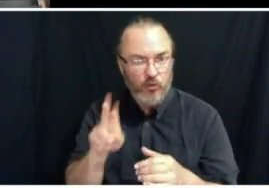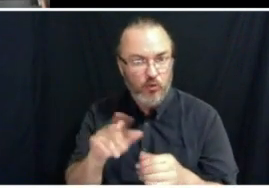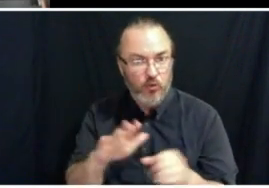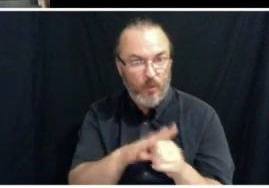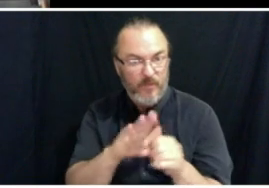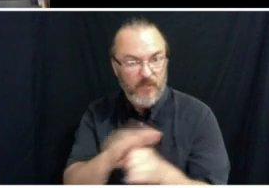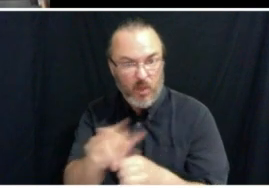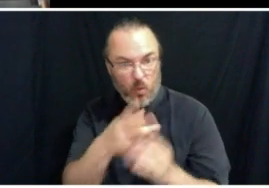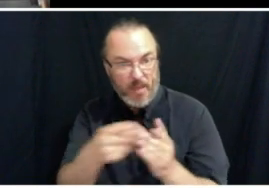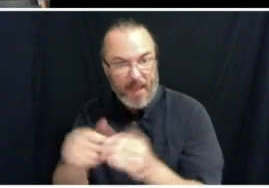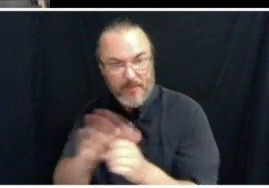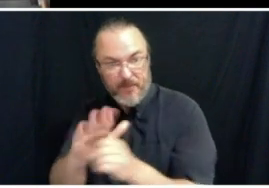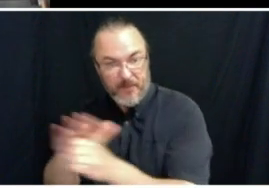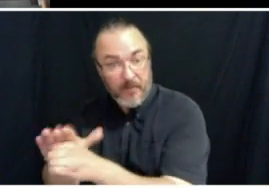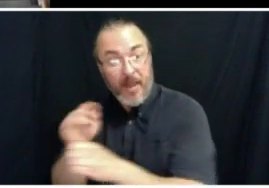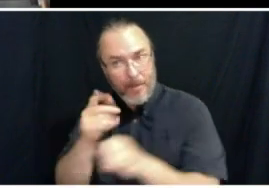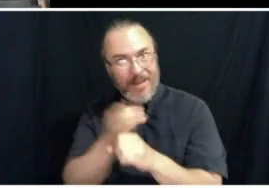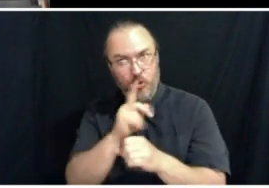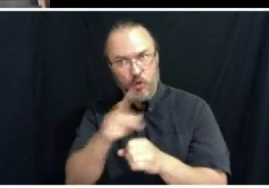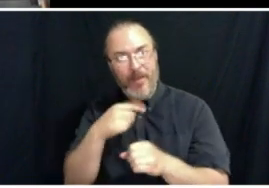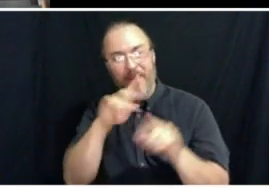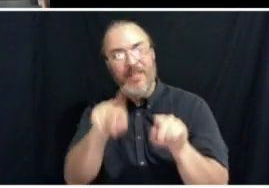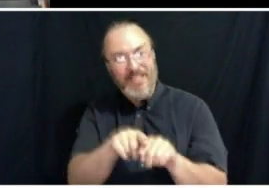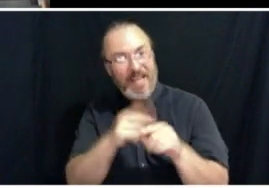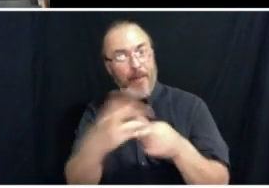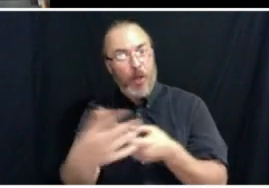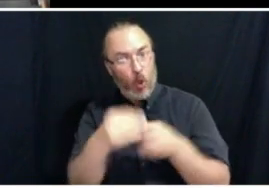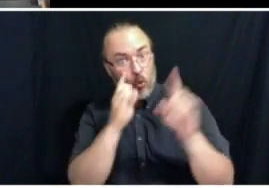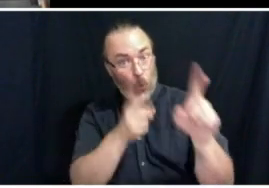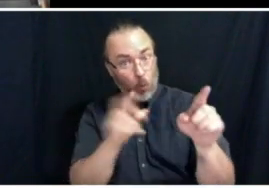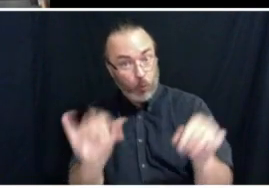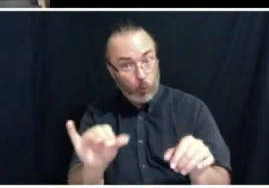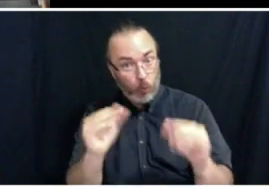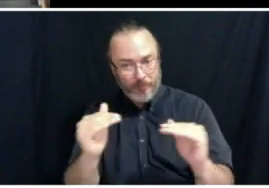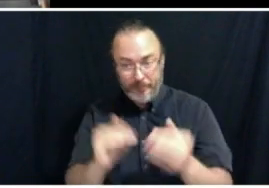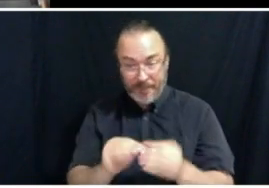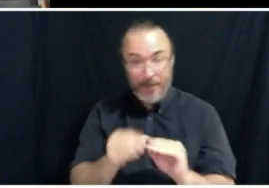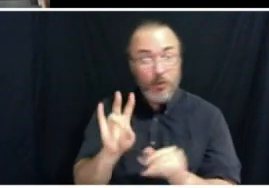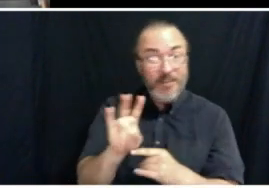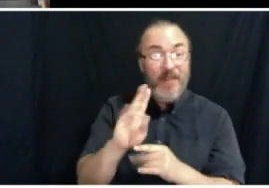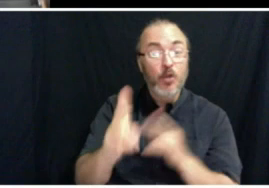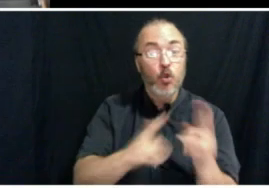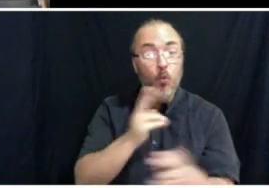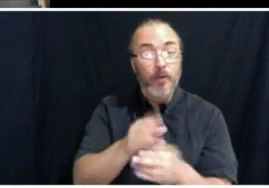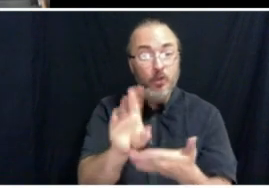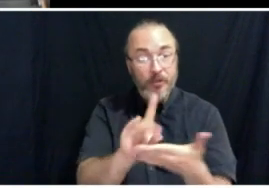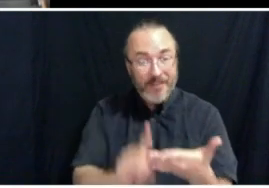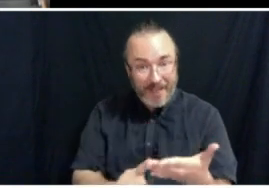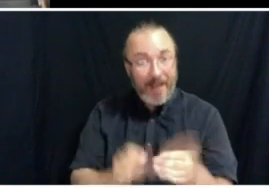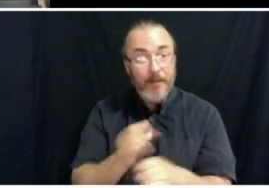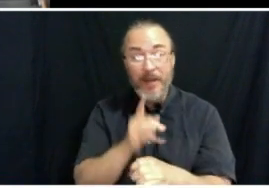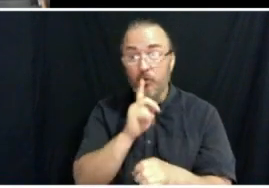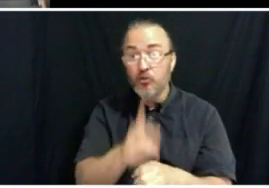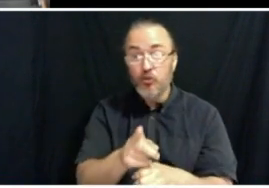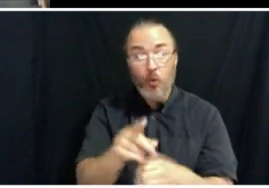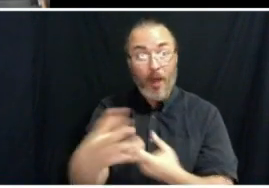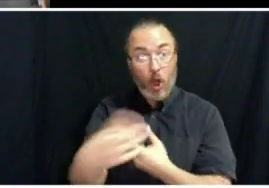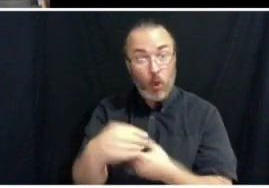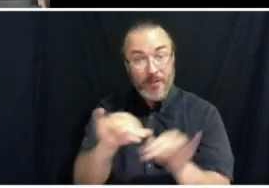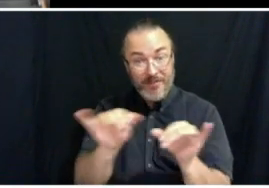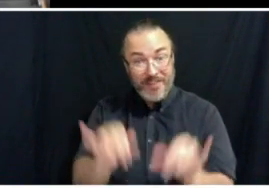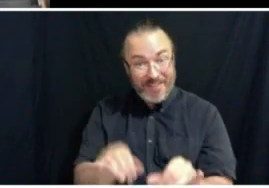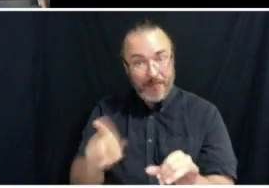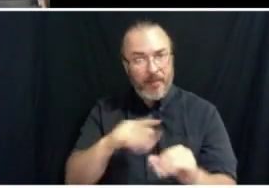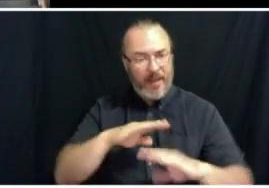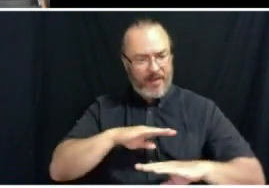same inclusion goal. Number 7, apply universal design, ensure inclusive systems fulfill every learner's